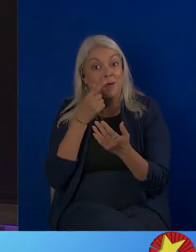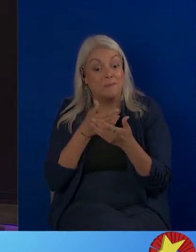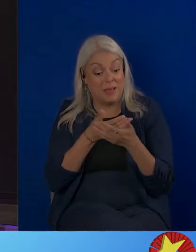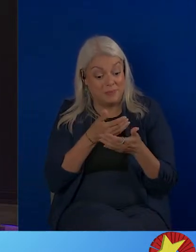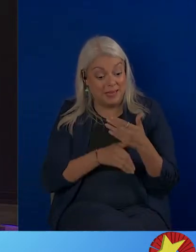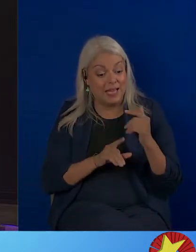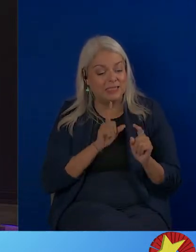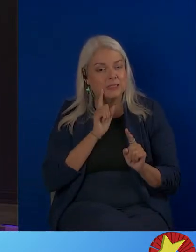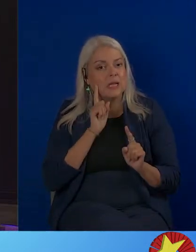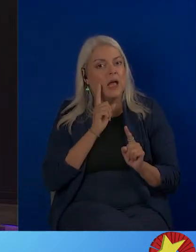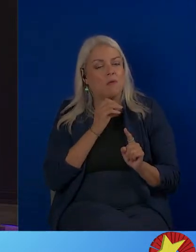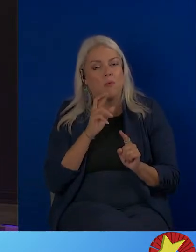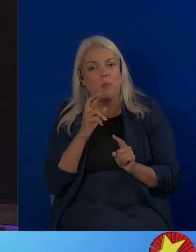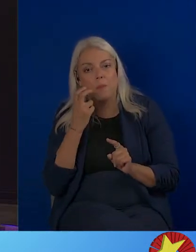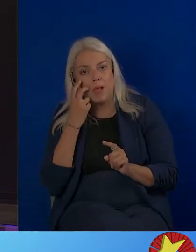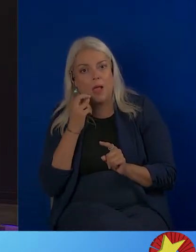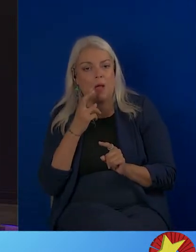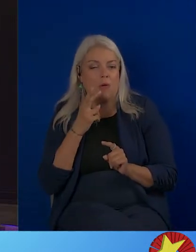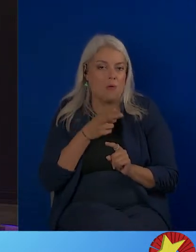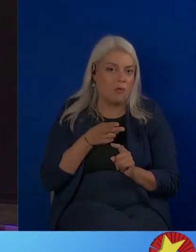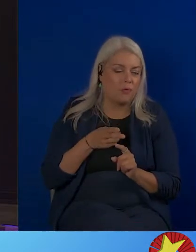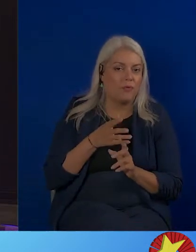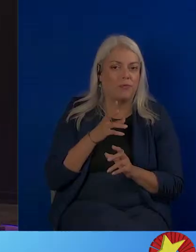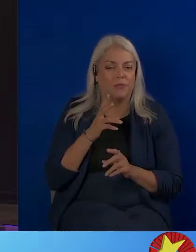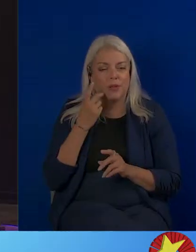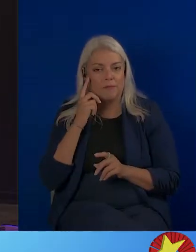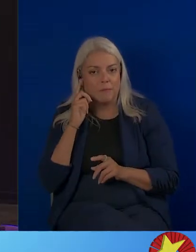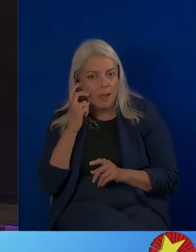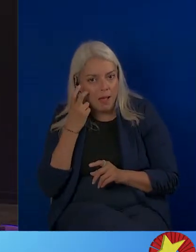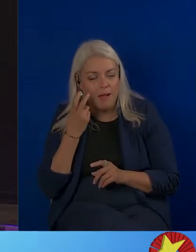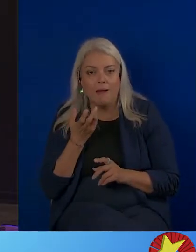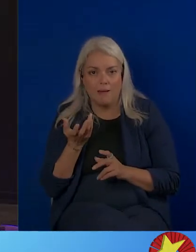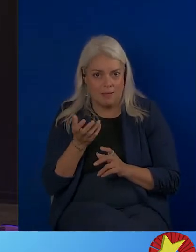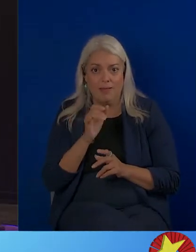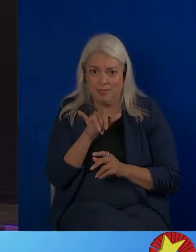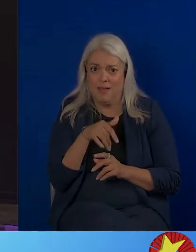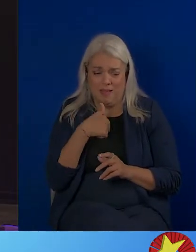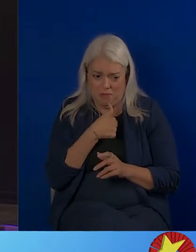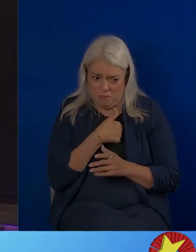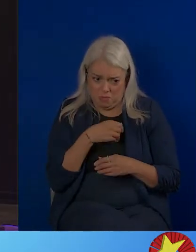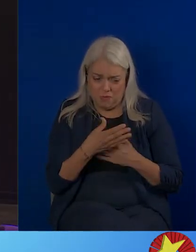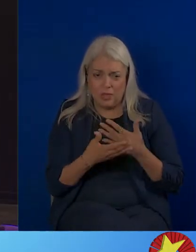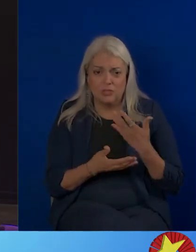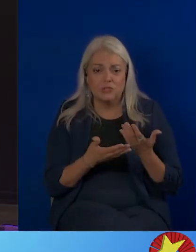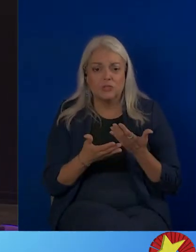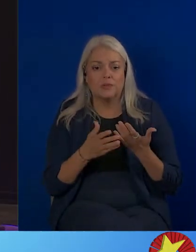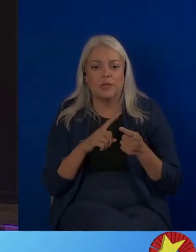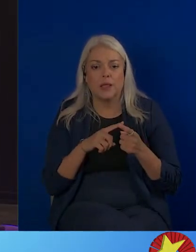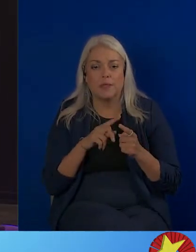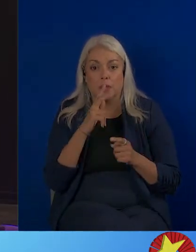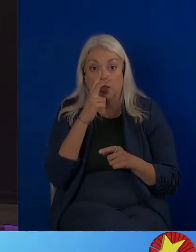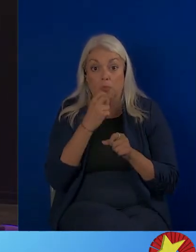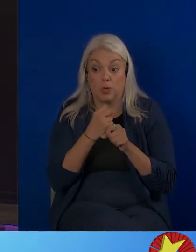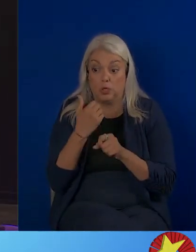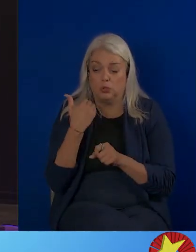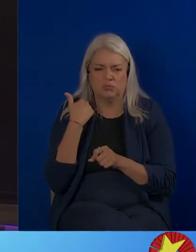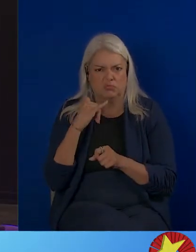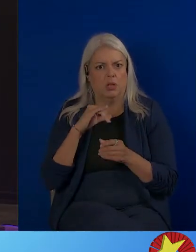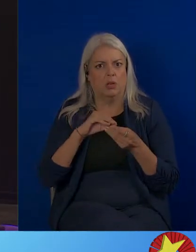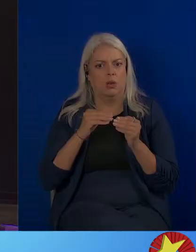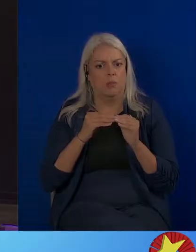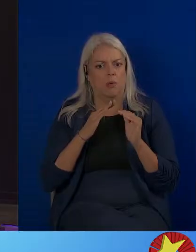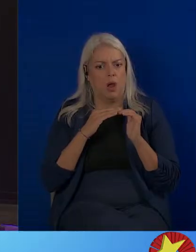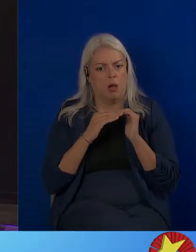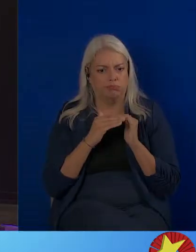were identified as deaf and hard of hearing, blind, visually impaired, and deaf-blind. And then 3 years ago,